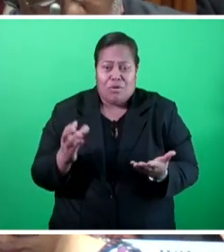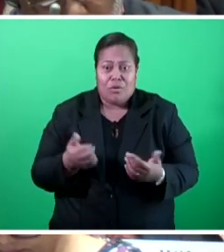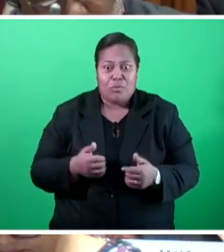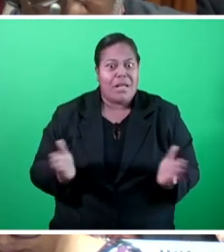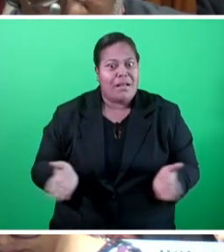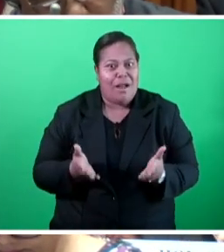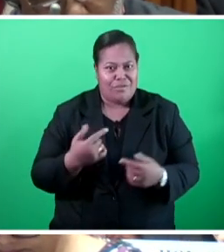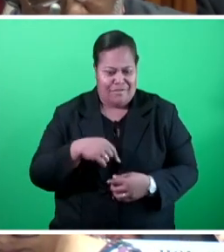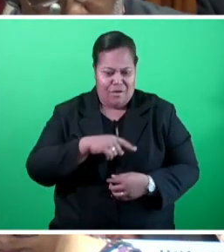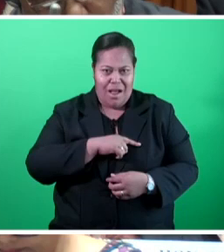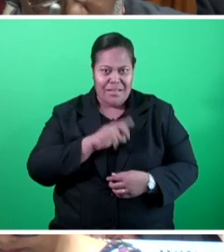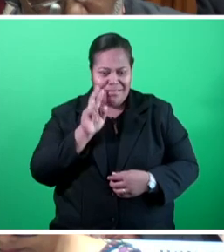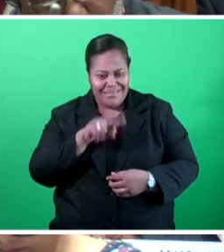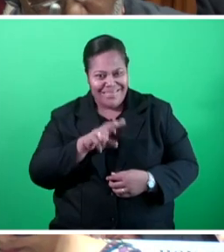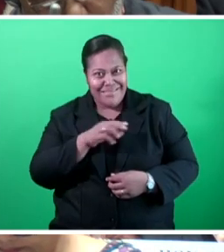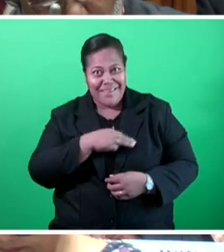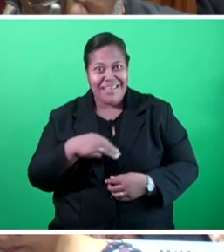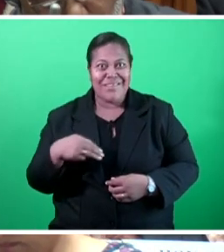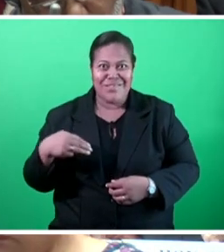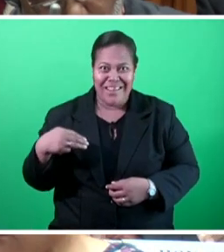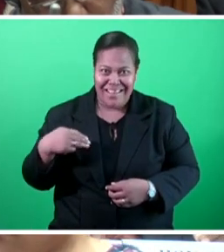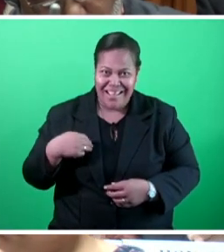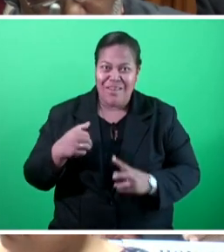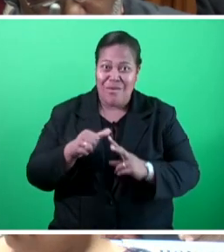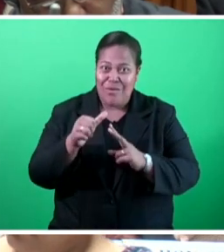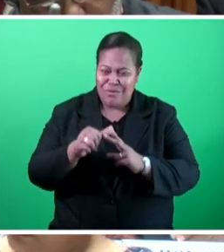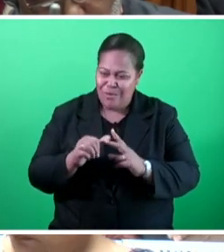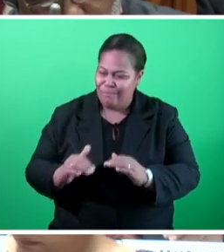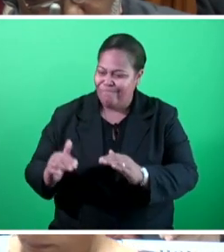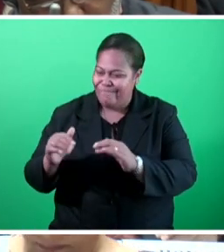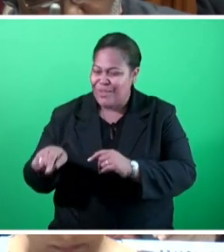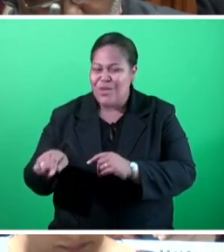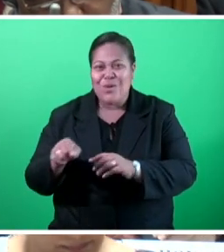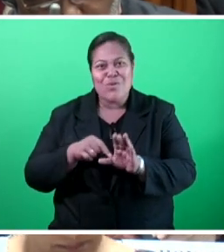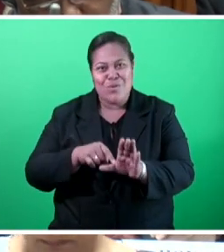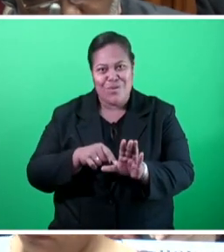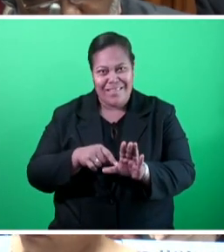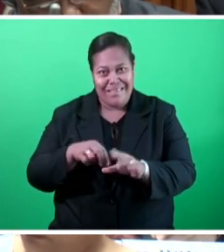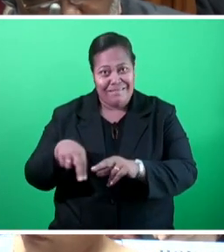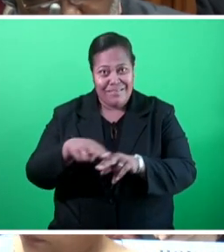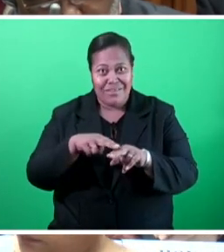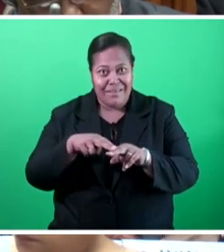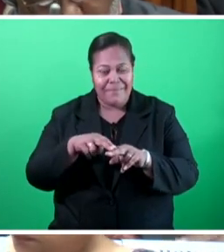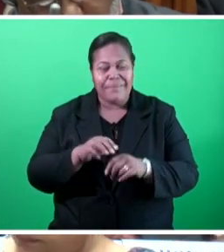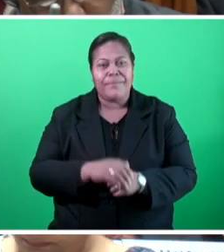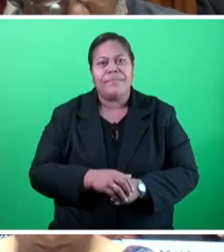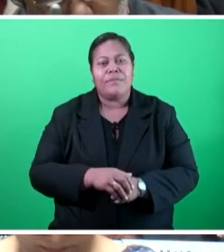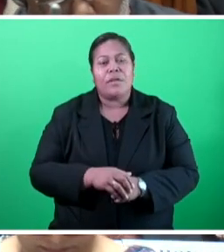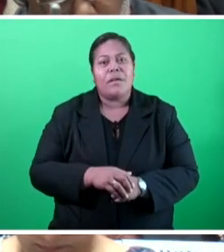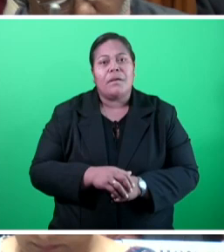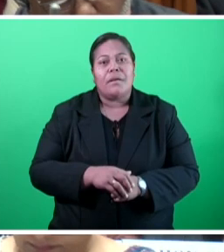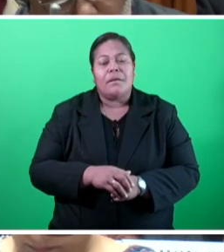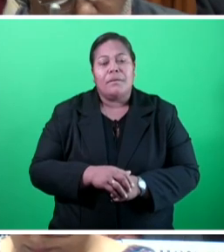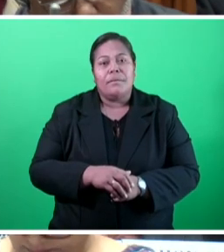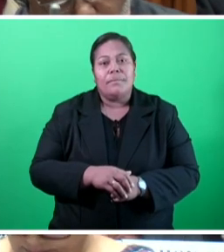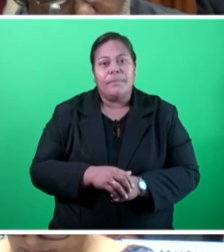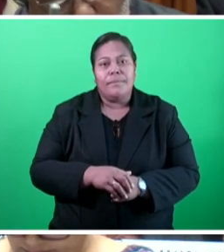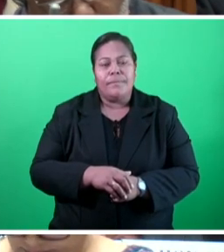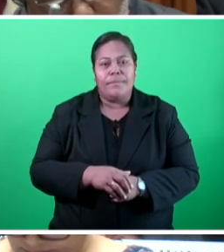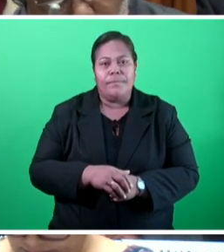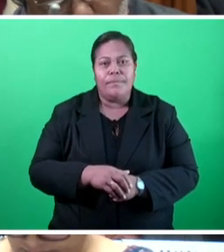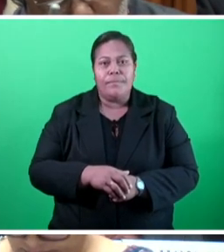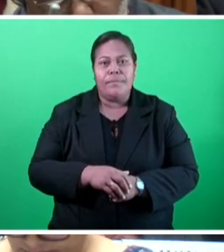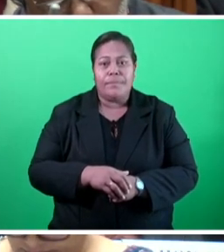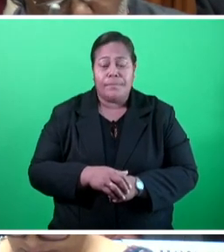and for the status of our youth in our country. Mr. Speaker, sir, I must state here that my ministry